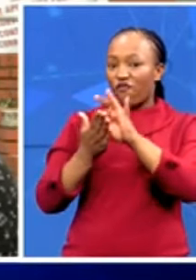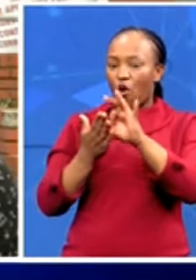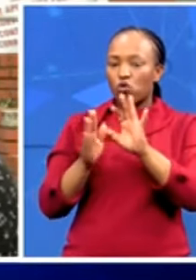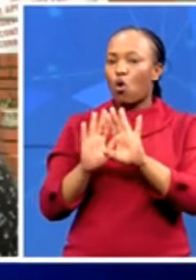local government elections. Tumelo Machogo, thank you so much for bringing us up to speed. A quick break as we chase the